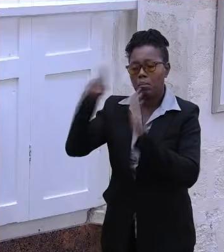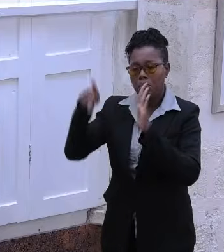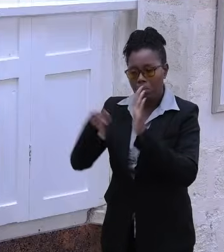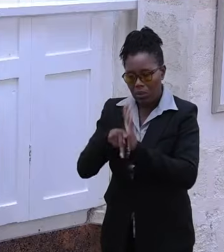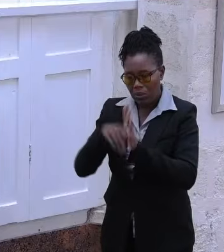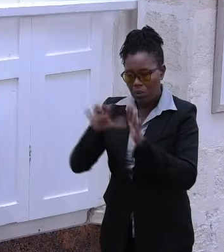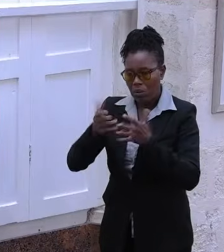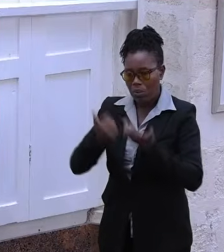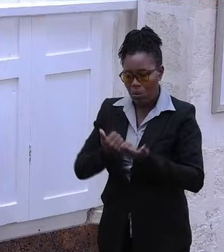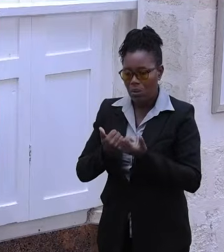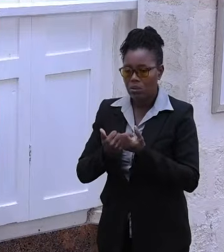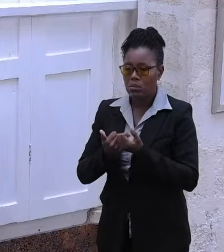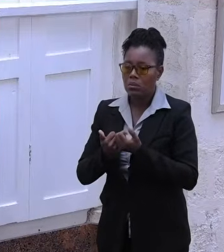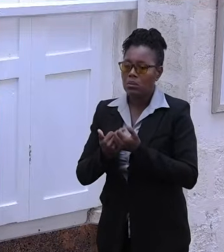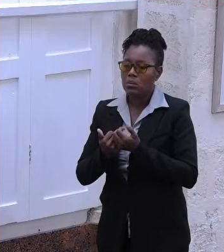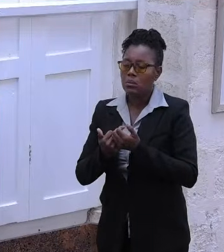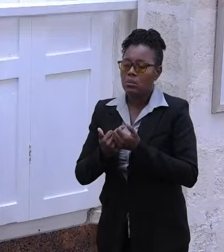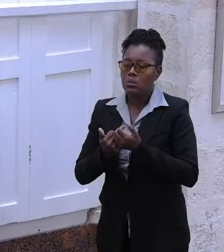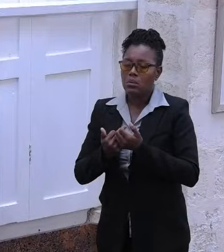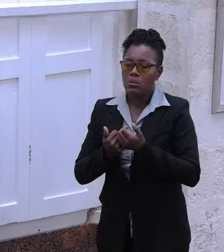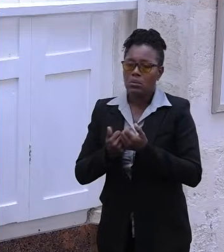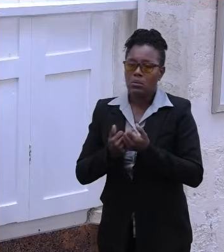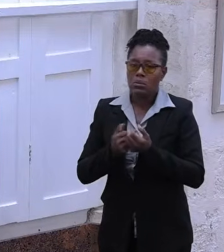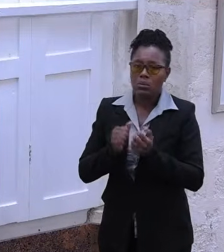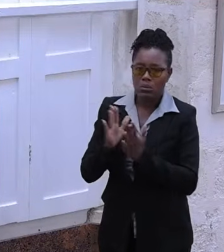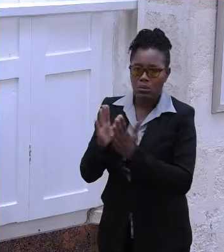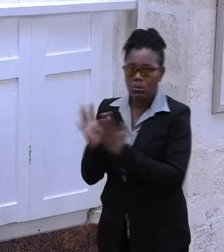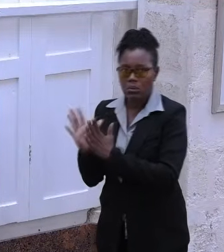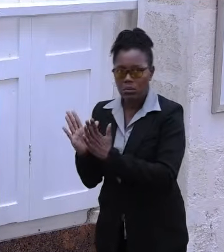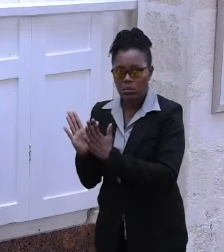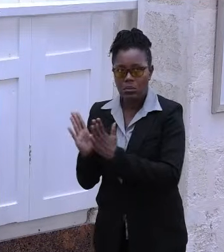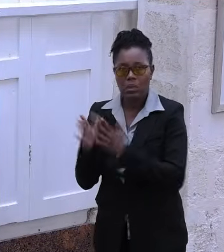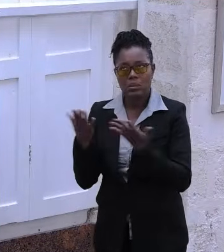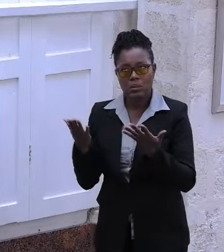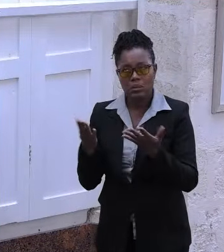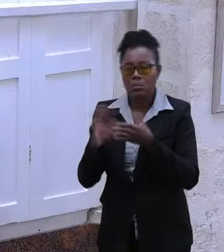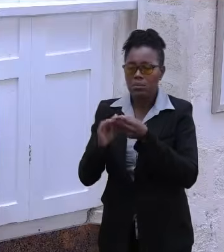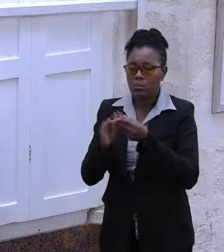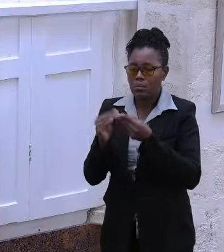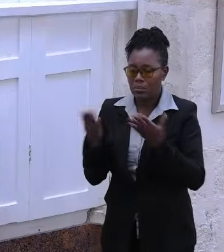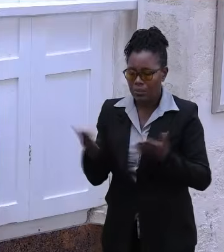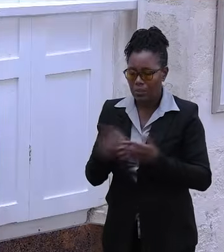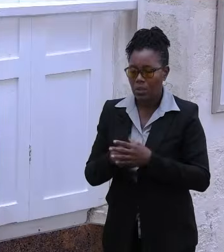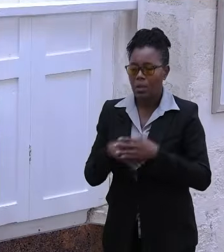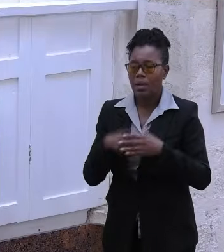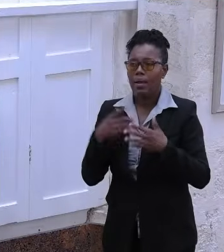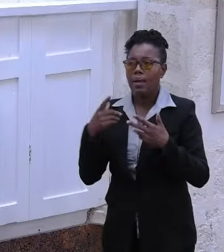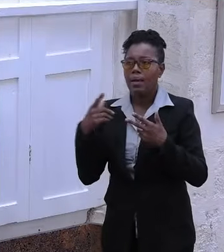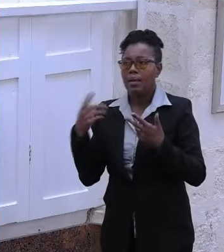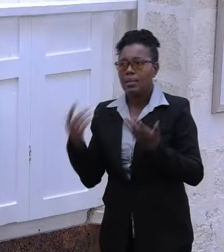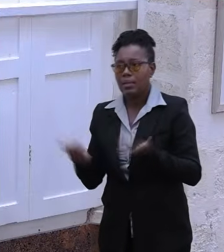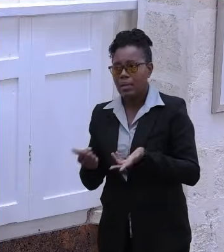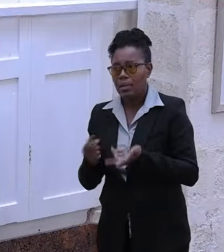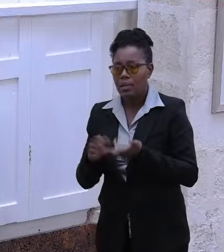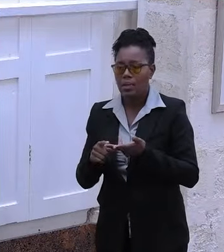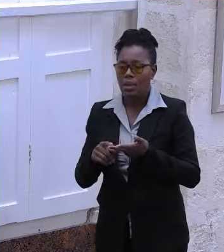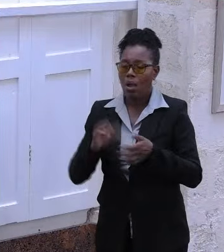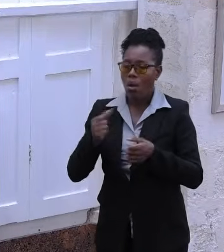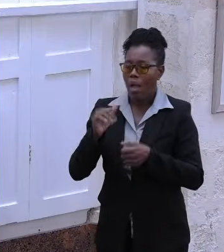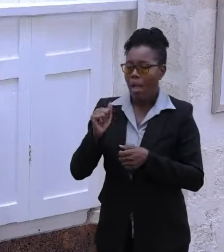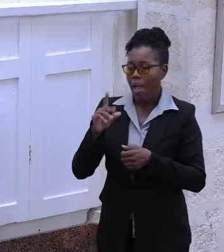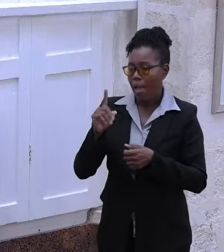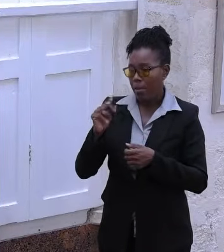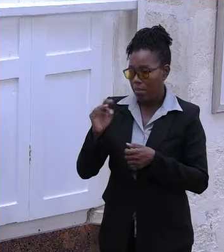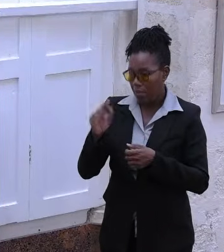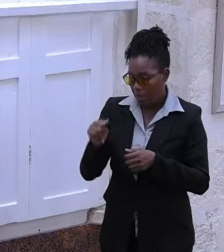to undergird, and I think that has been properly explained here. And then I think, what are the administrative tools